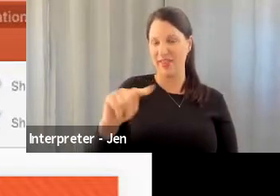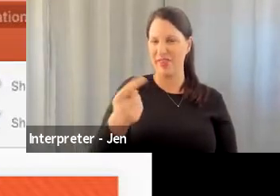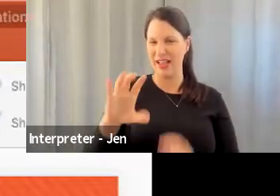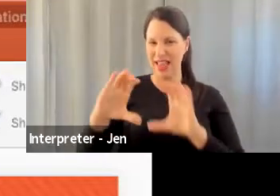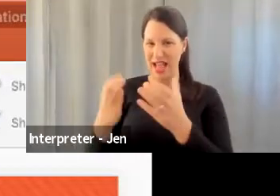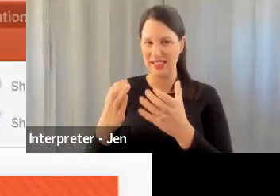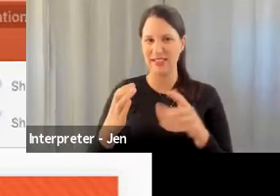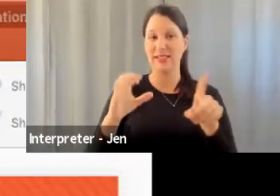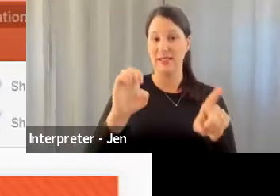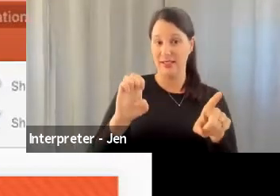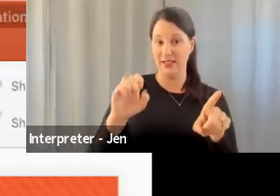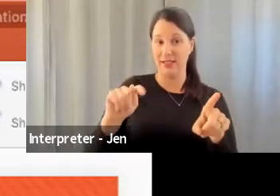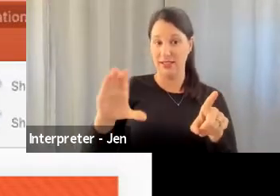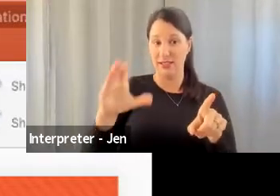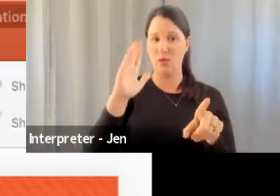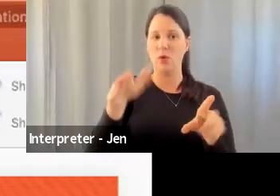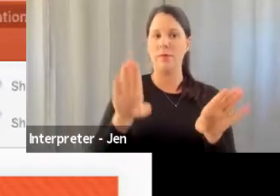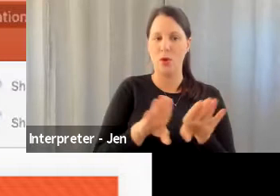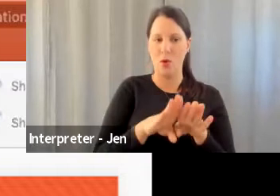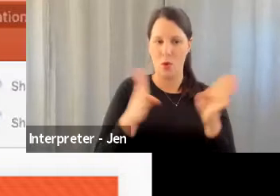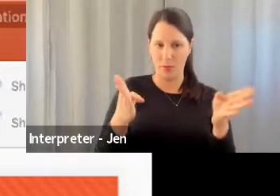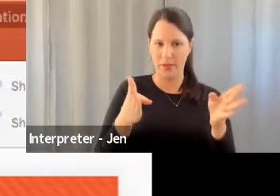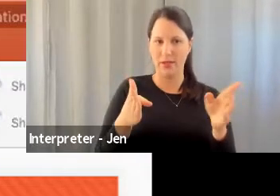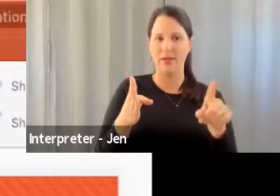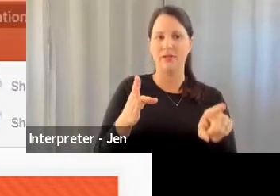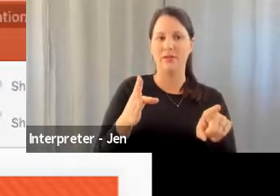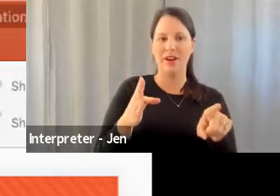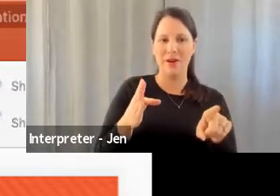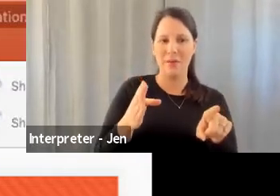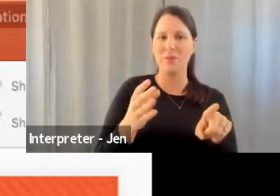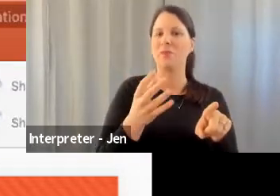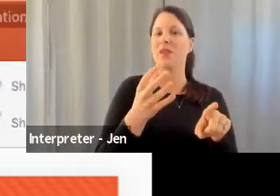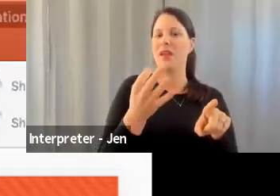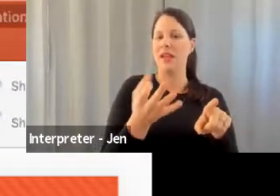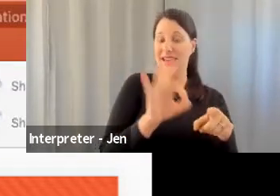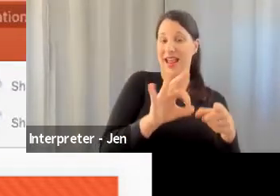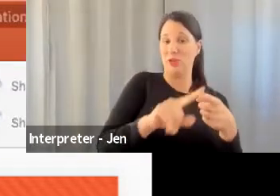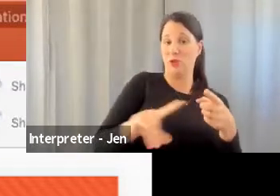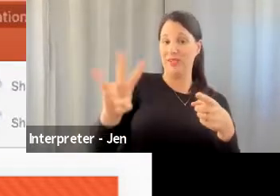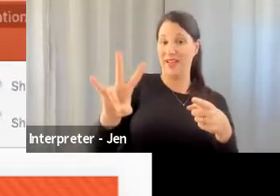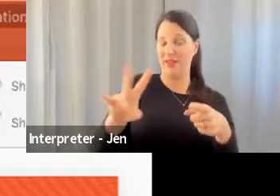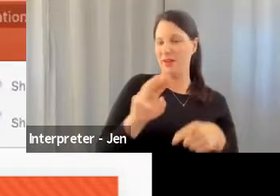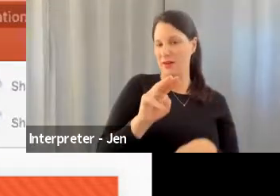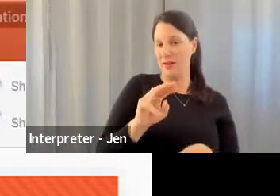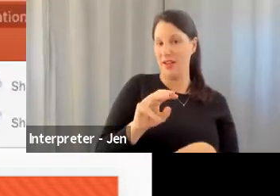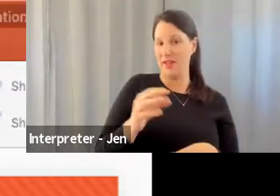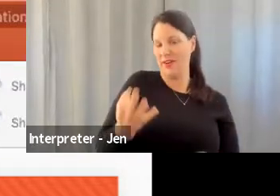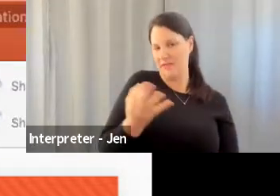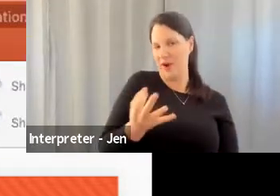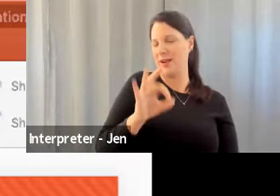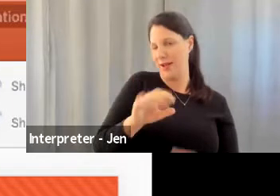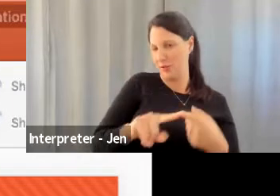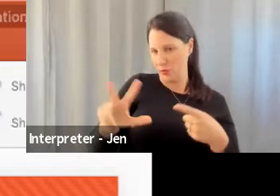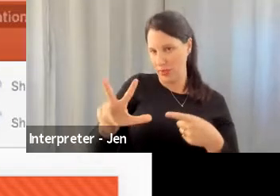Friday, 9 a.m. to 3 p.m. This is similar to the embedded math tutoring. So the subjects are going to be